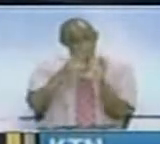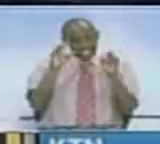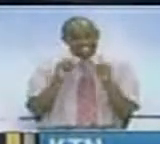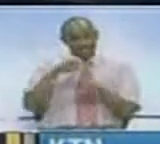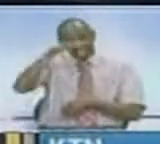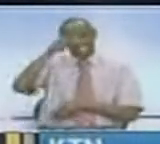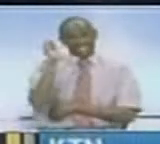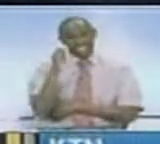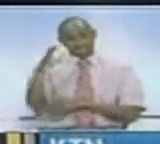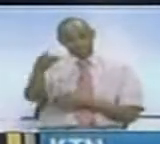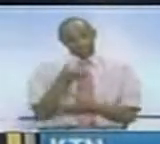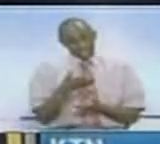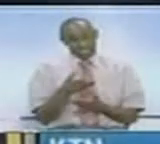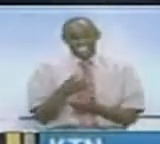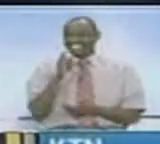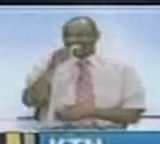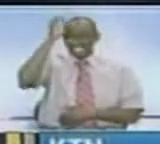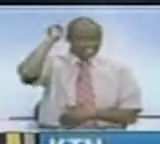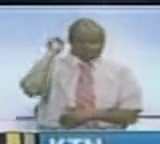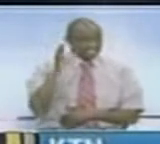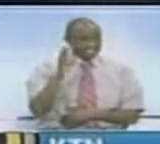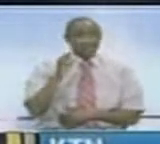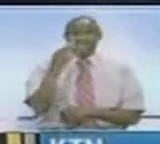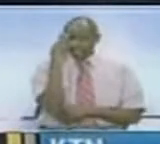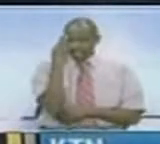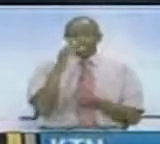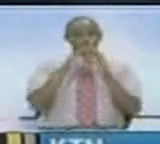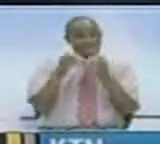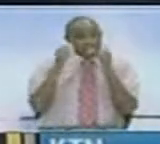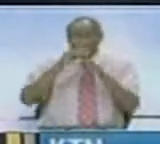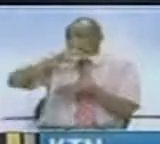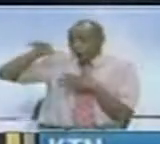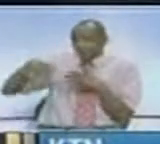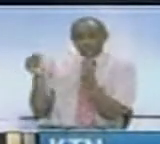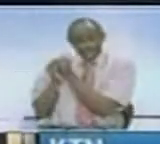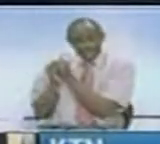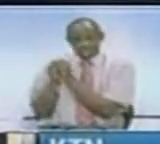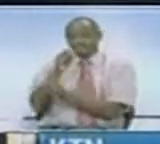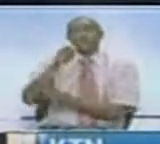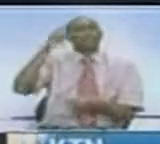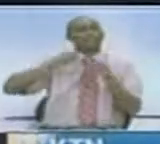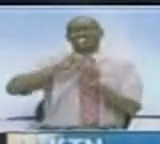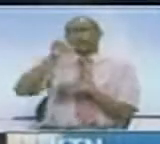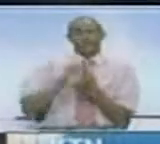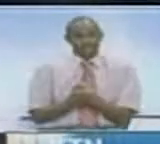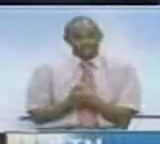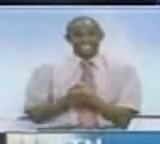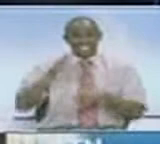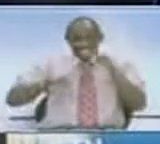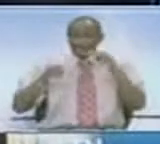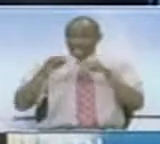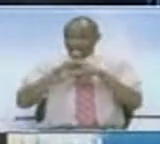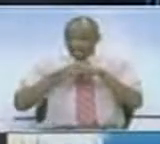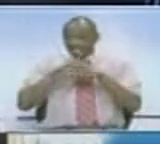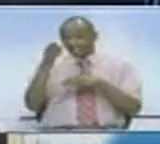this World Cup is more expensive than the last 3 World Cups combined. The last one in South Africa in 2010